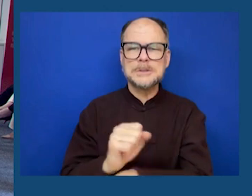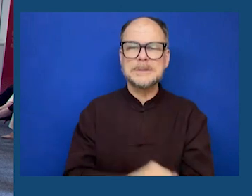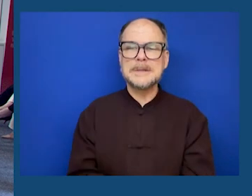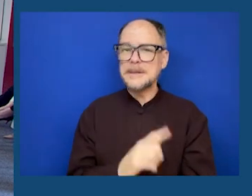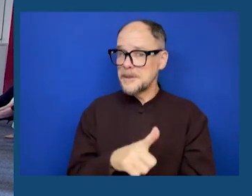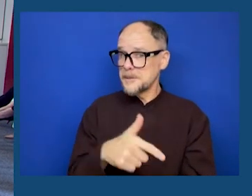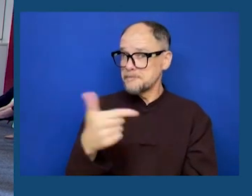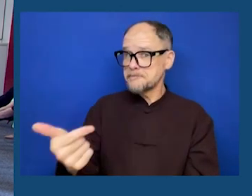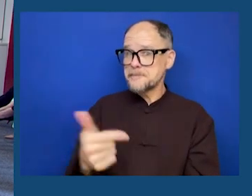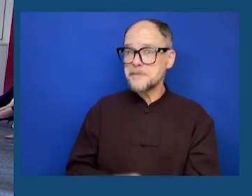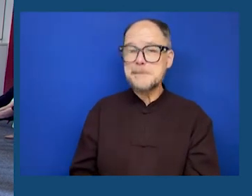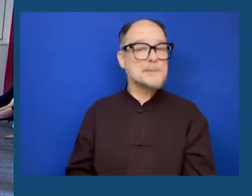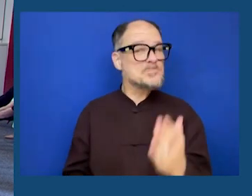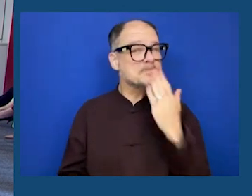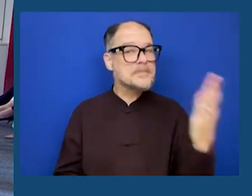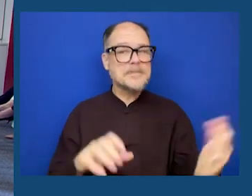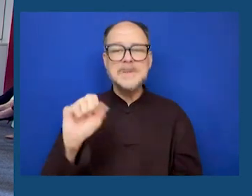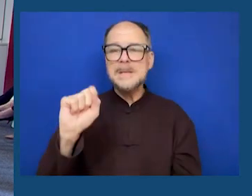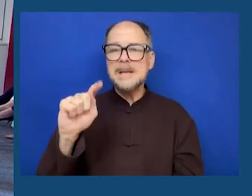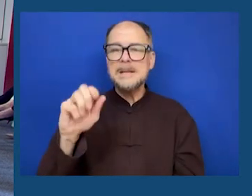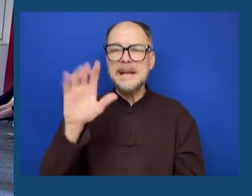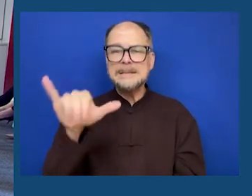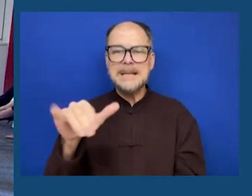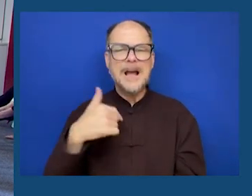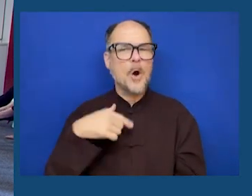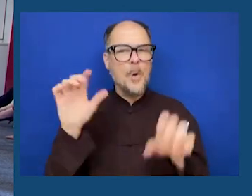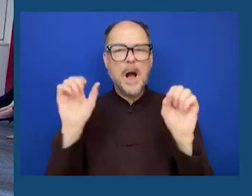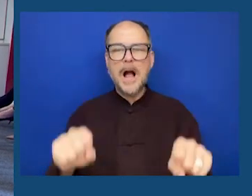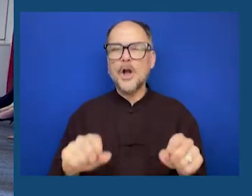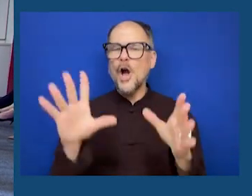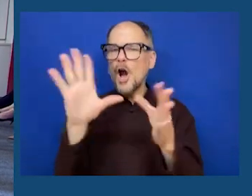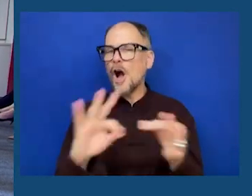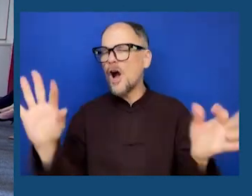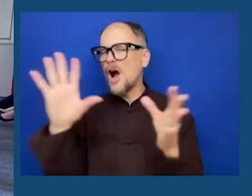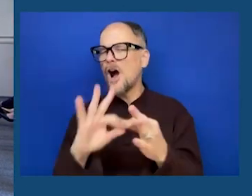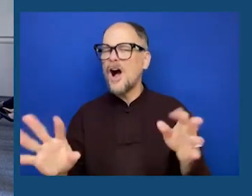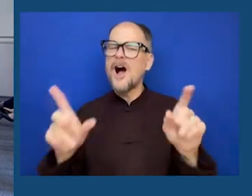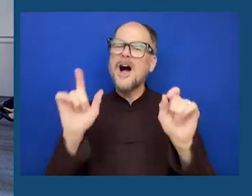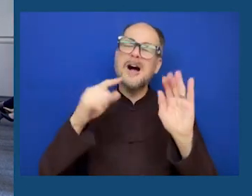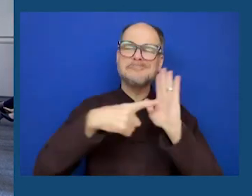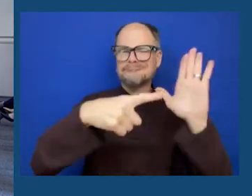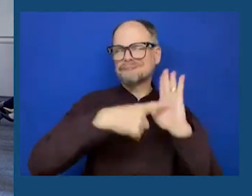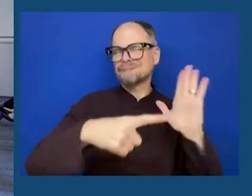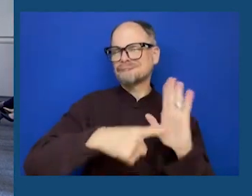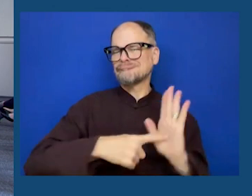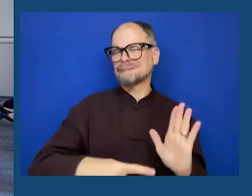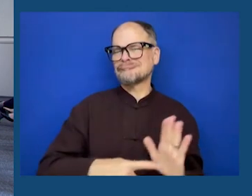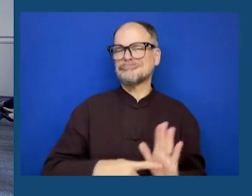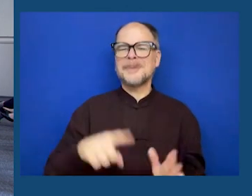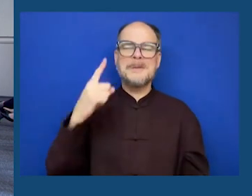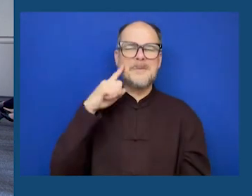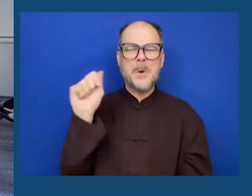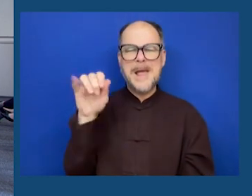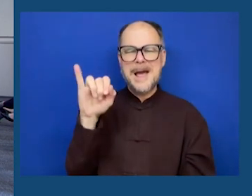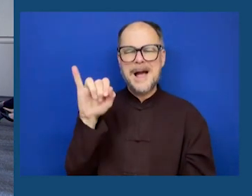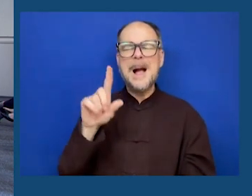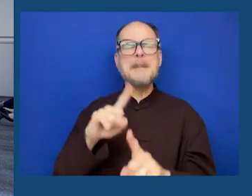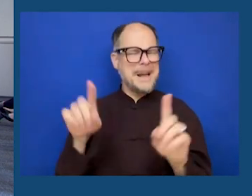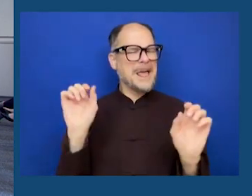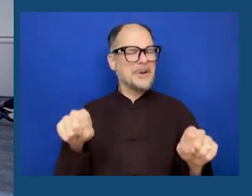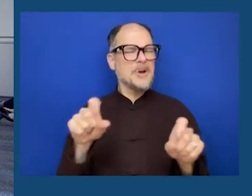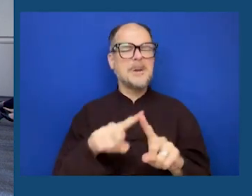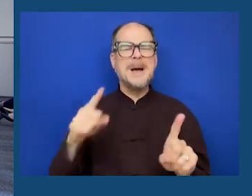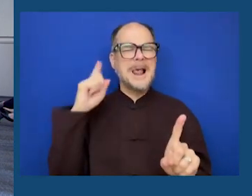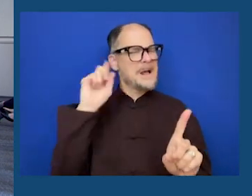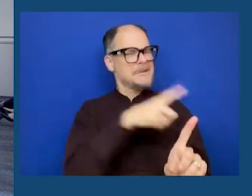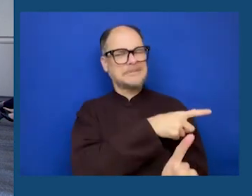get very geeked out on all the science and the potential applications, and there's a million of them. But I think I want to come back to the partnership,